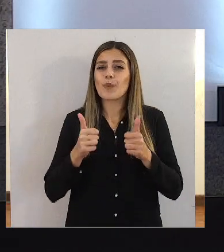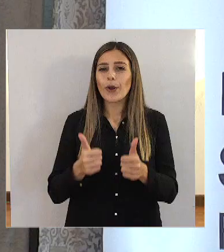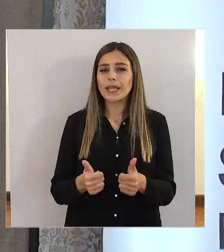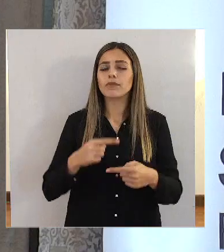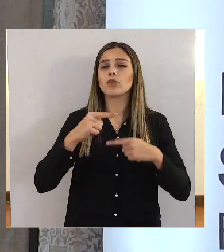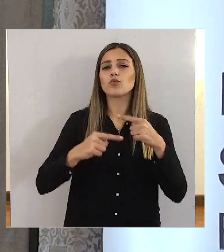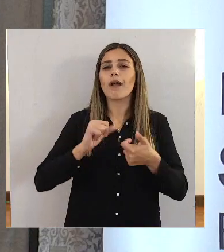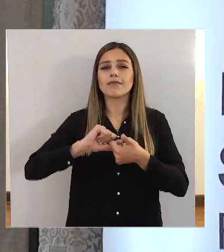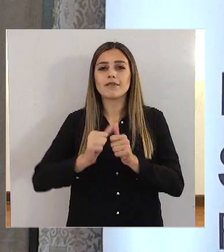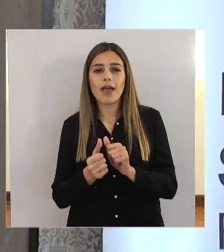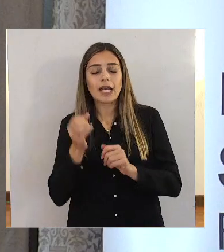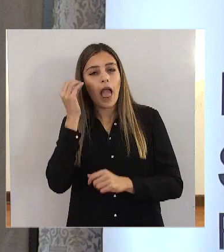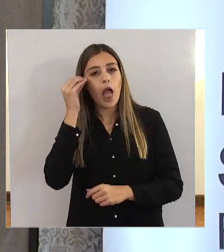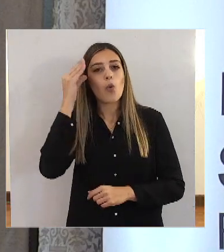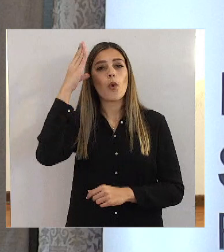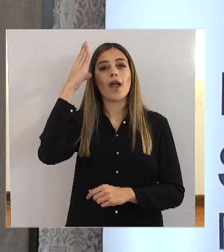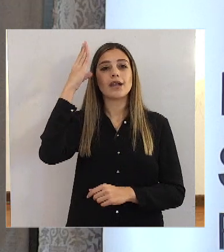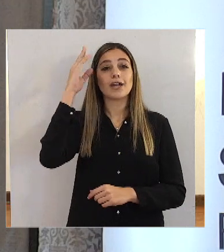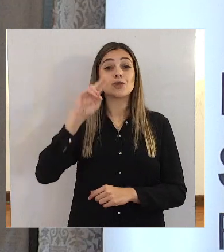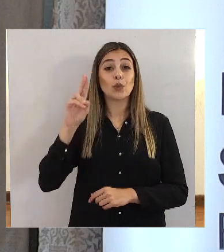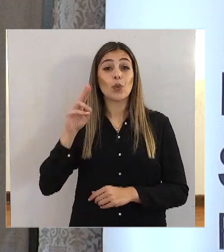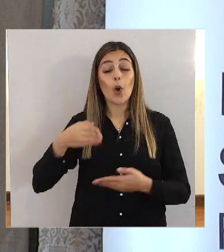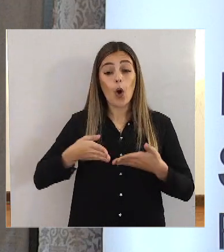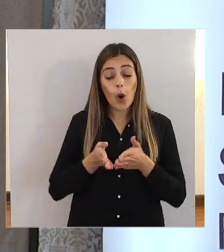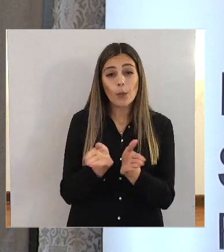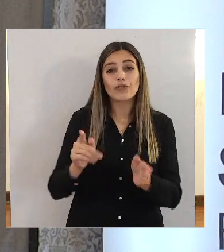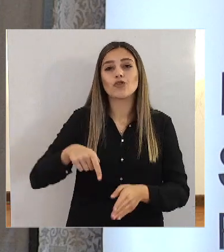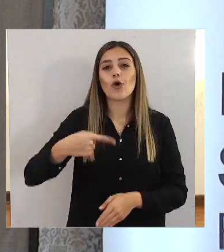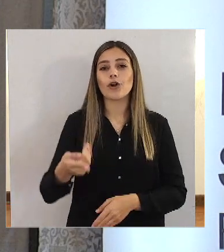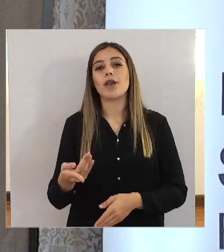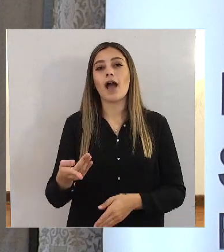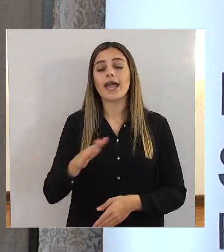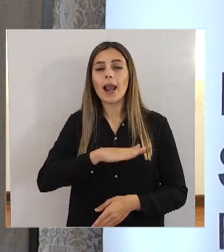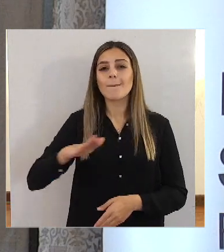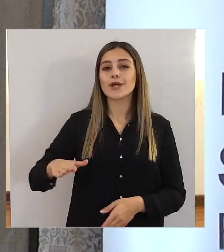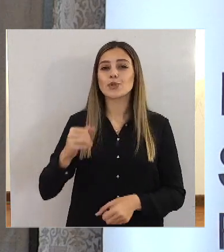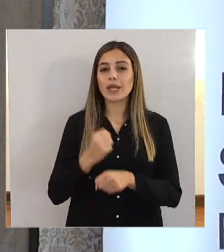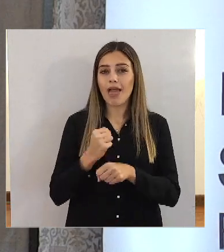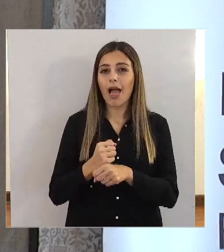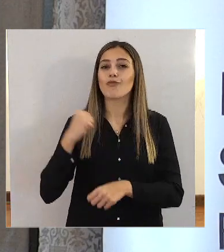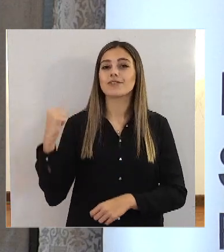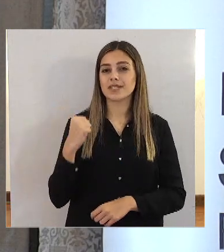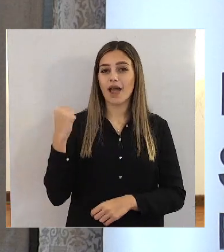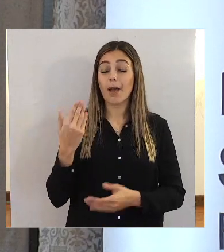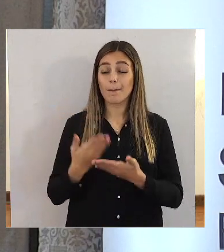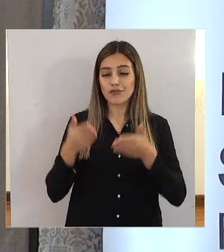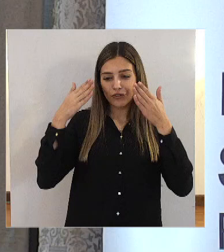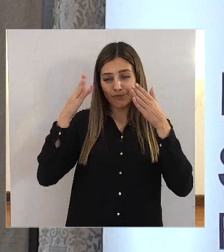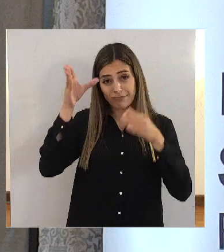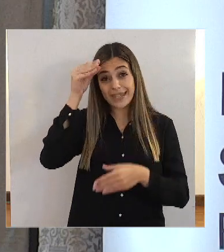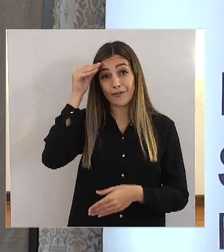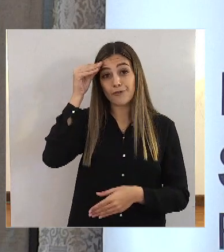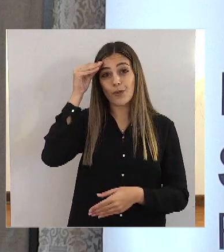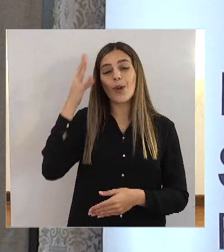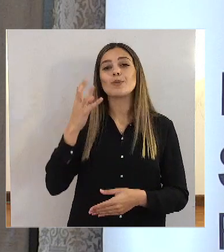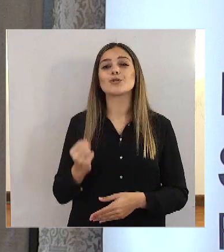training, awareness, and more opportunities for healthcare professionals to better understand, better equip themselves from a